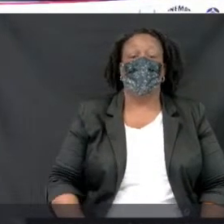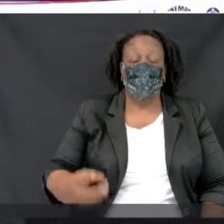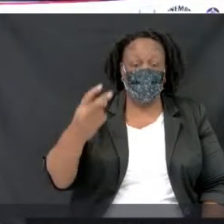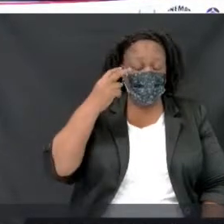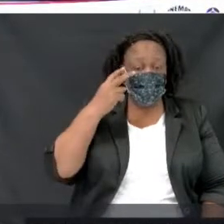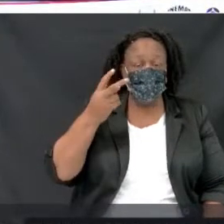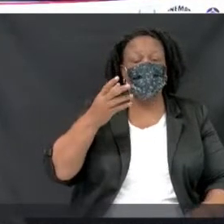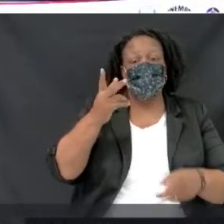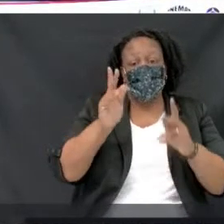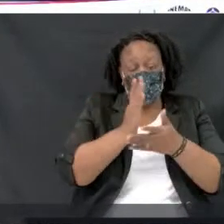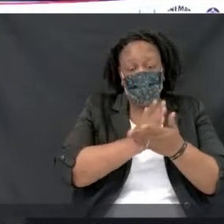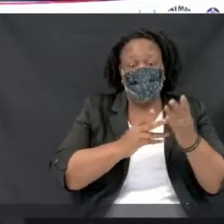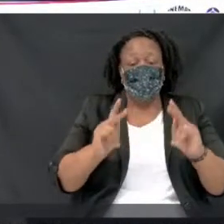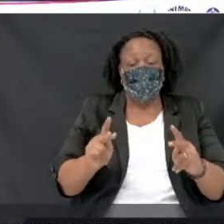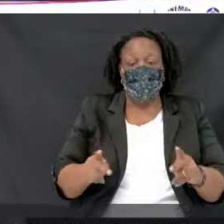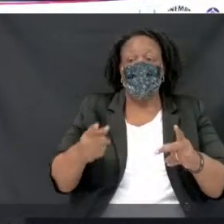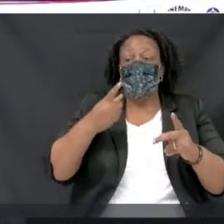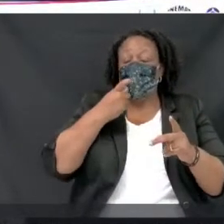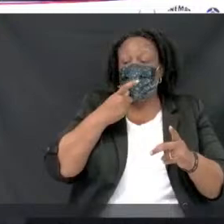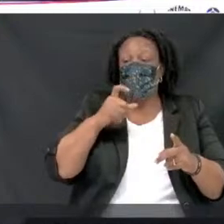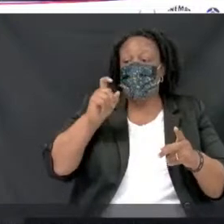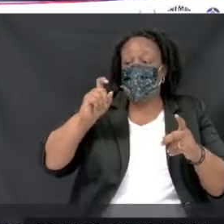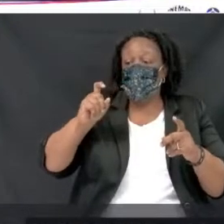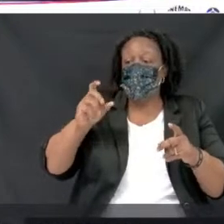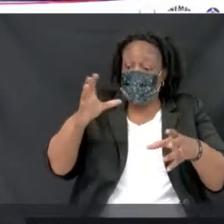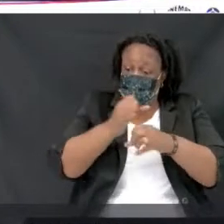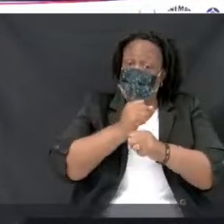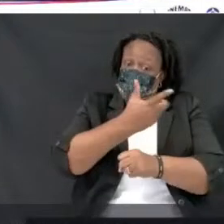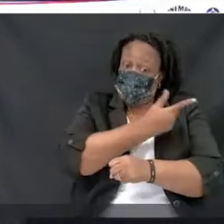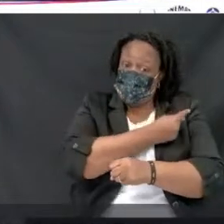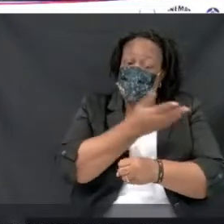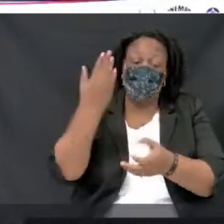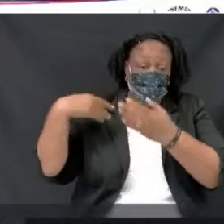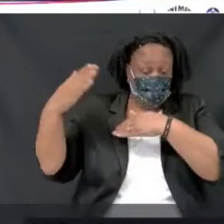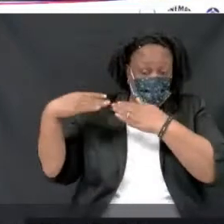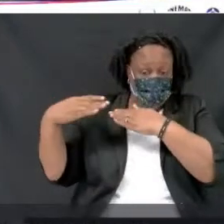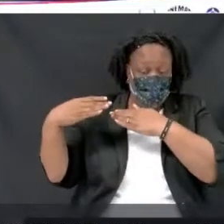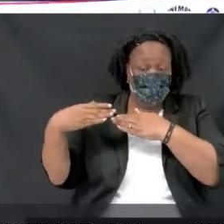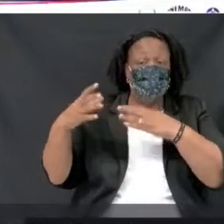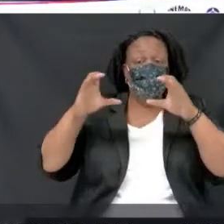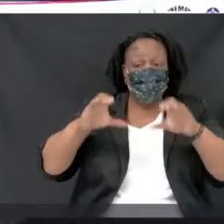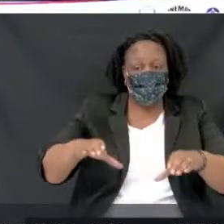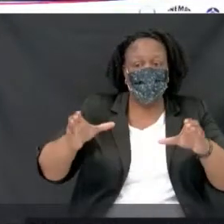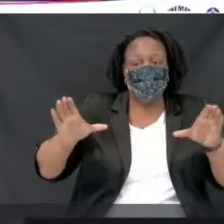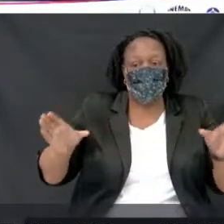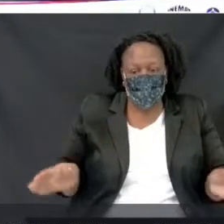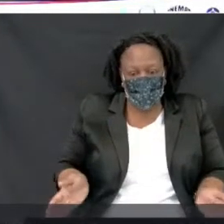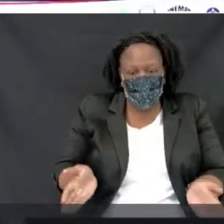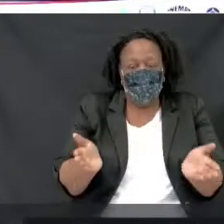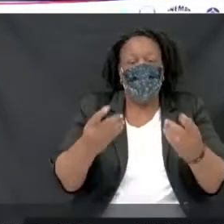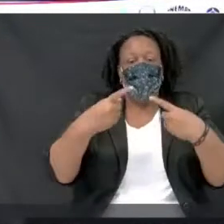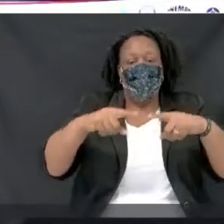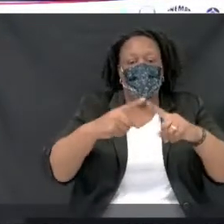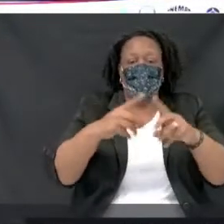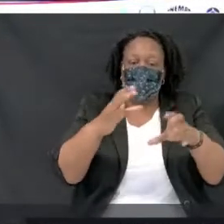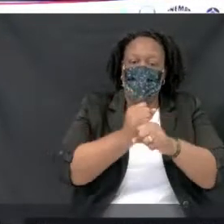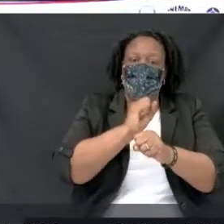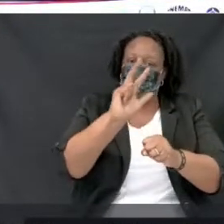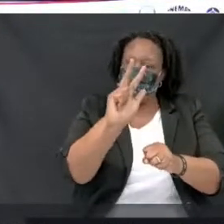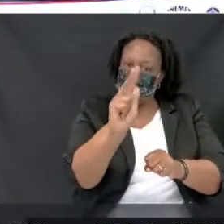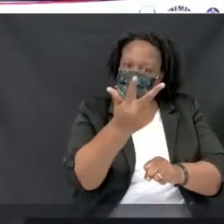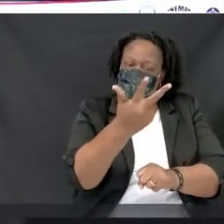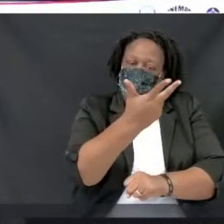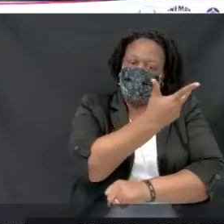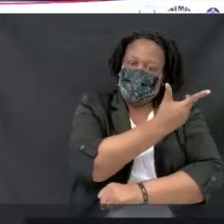vaccinated. Everyone eligible to get their booster shot should therefore go and get the extra layer of protection that the booster